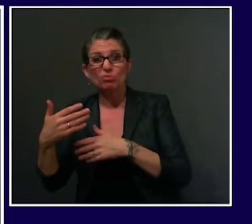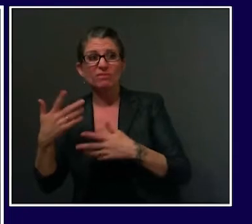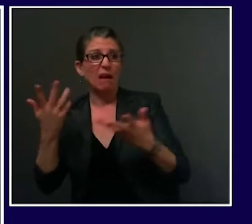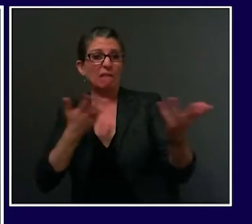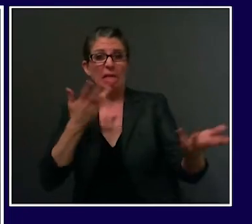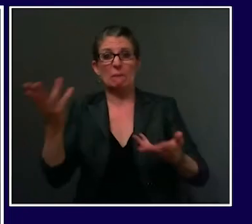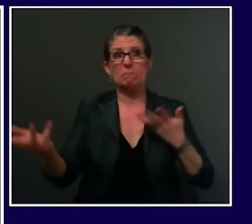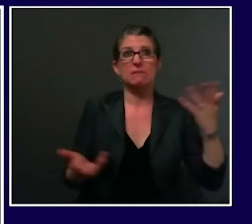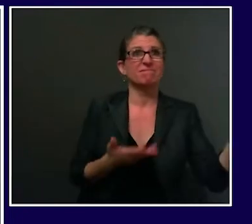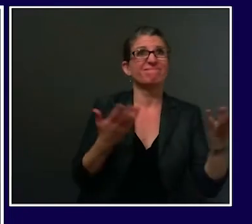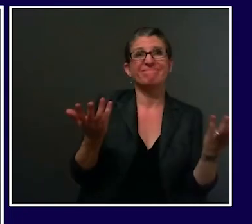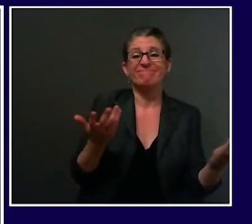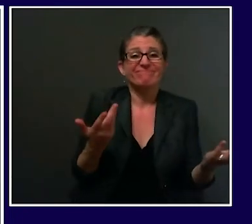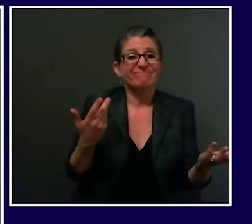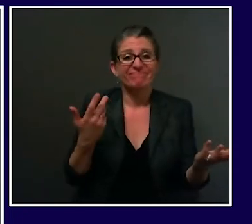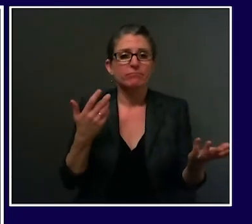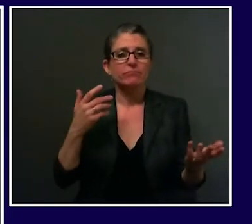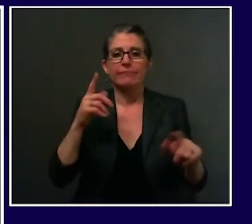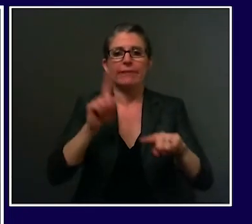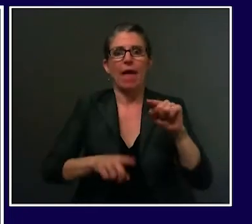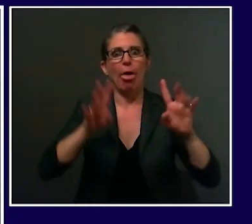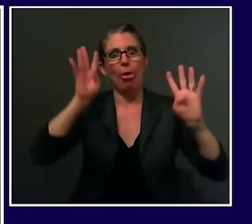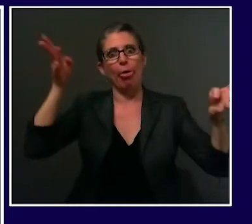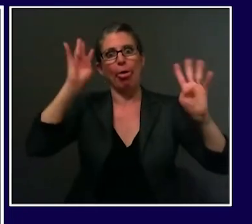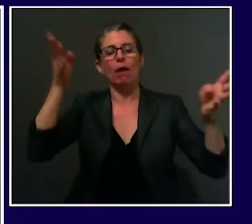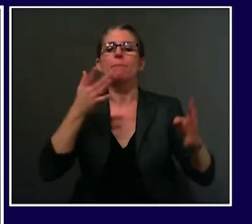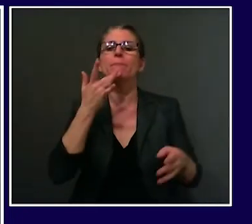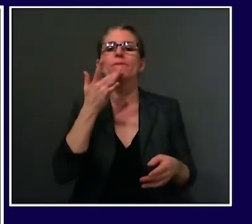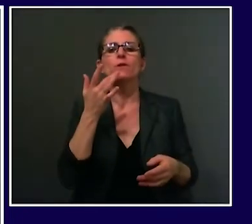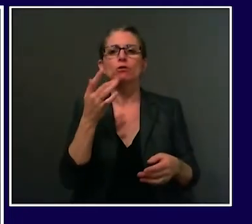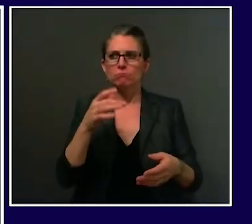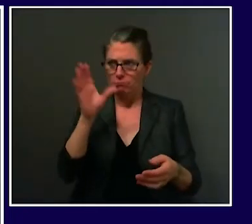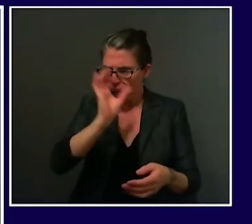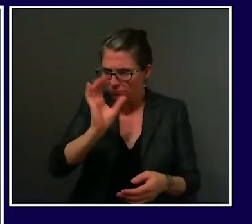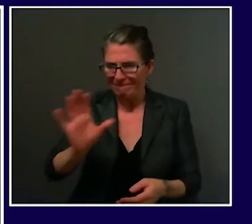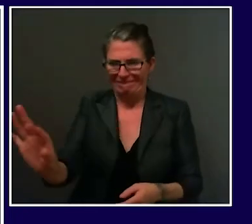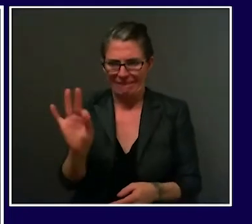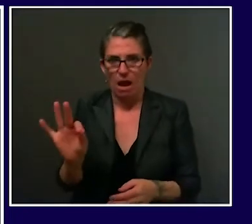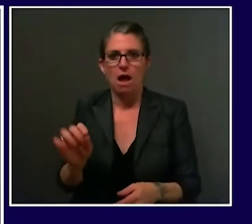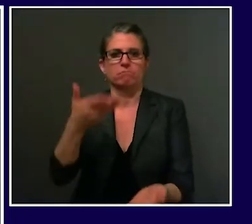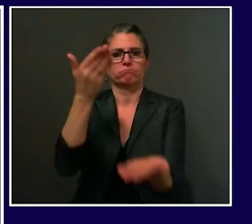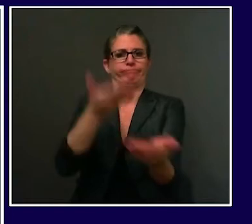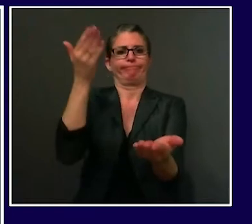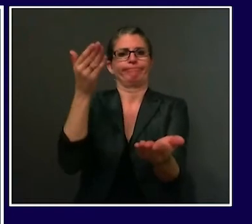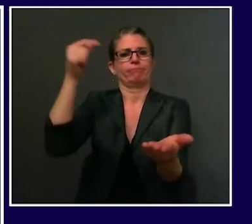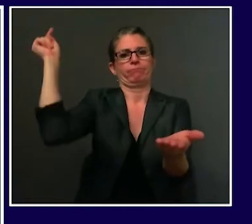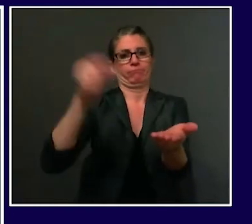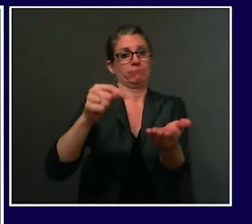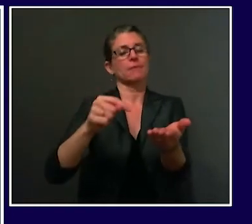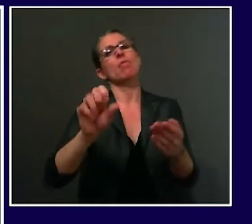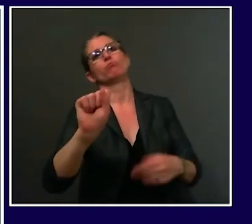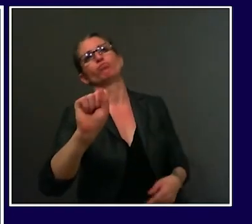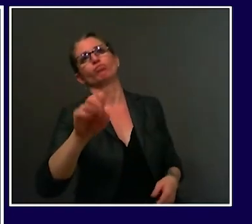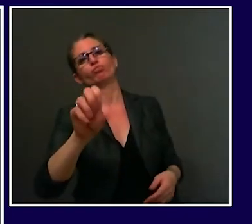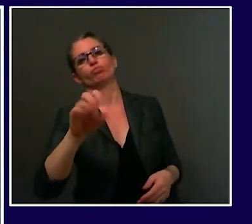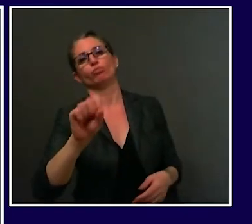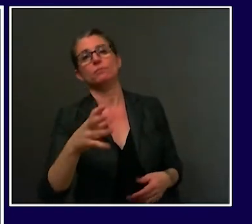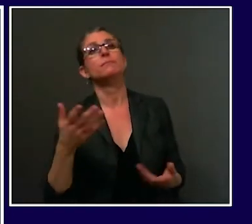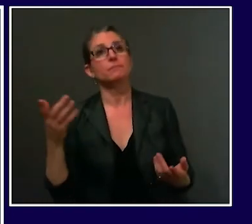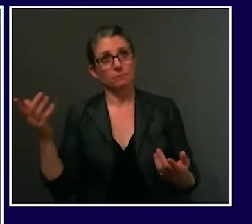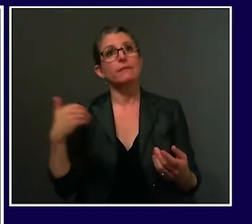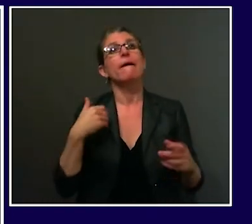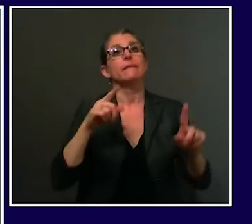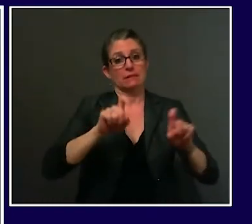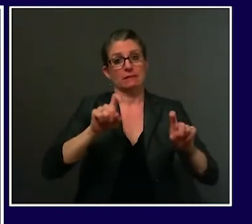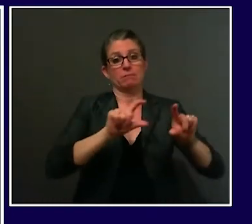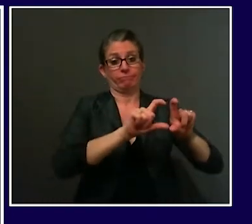on what we might uncover. As I mentioned, we are taking the samples that we drew for COVID-19, the nasal samples, testing them